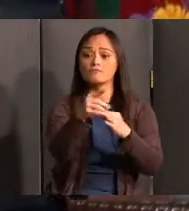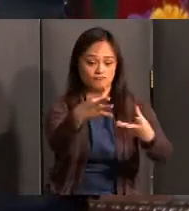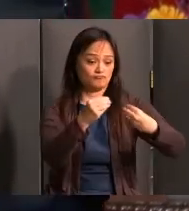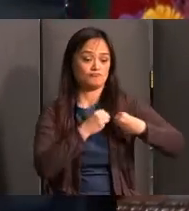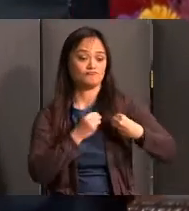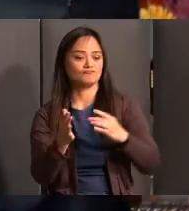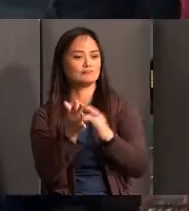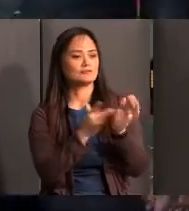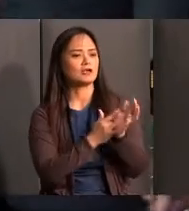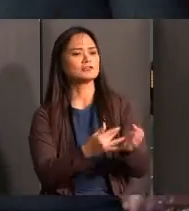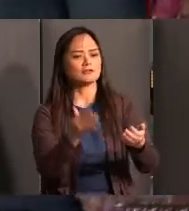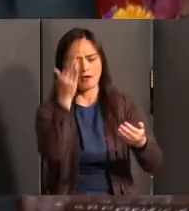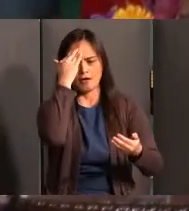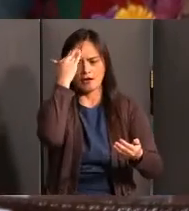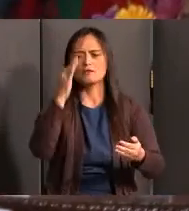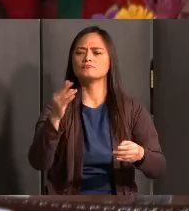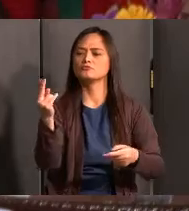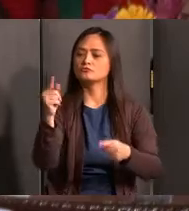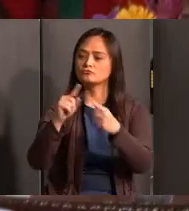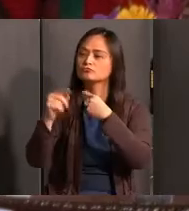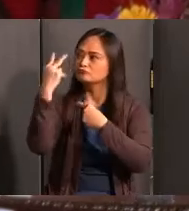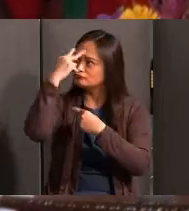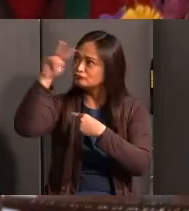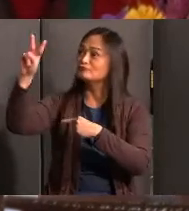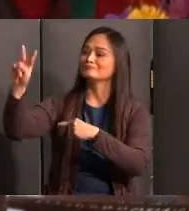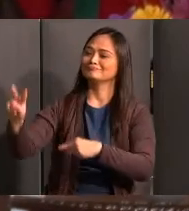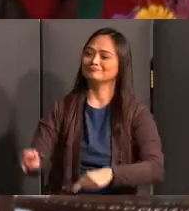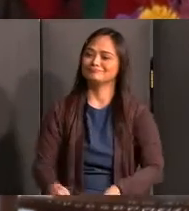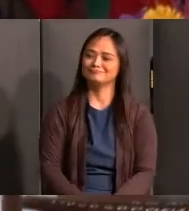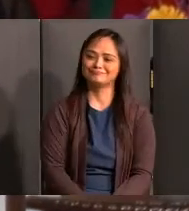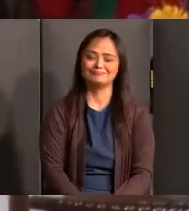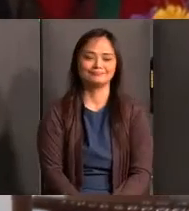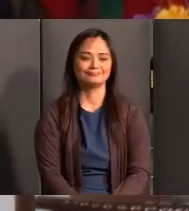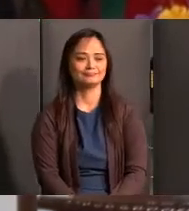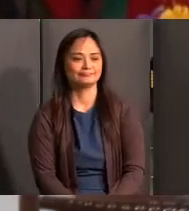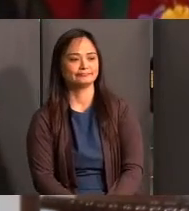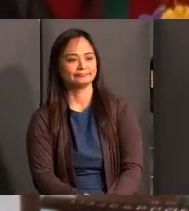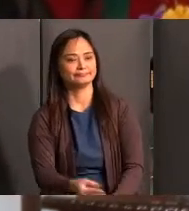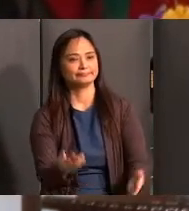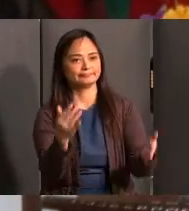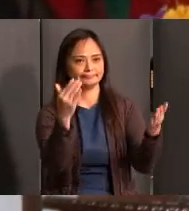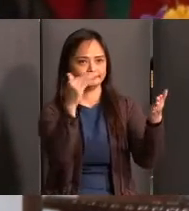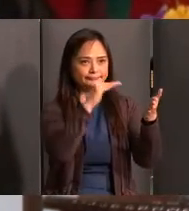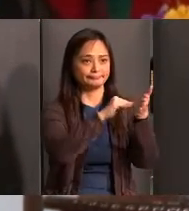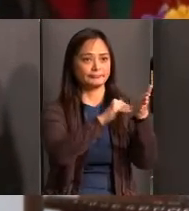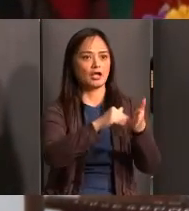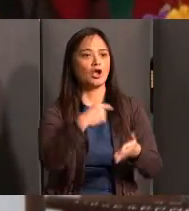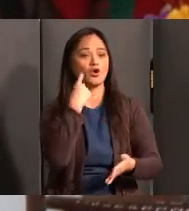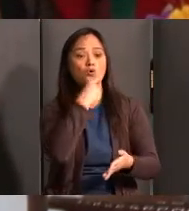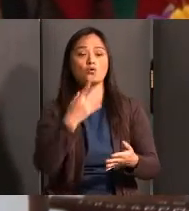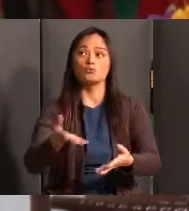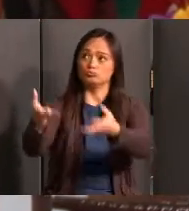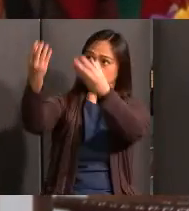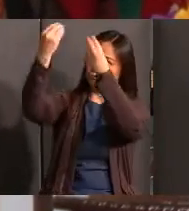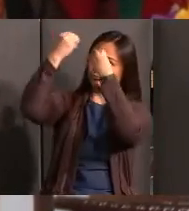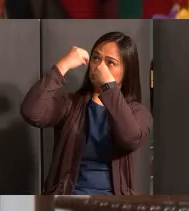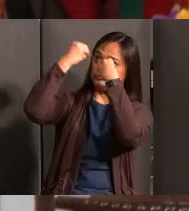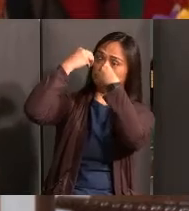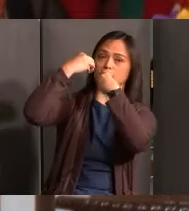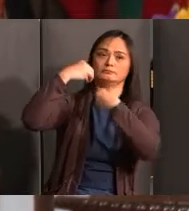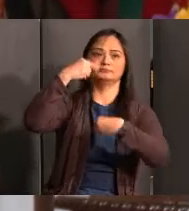for. Okay, now look at verse 14. Can we read again, everyone? Go. Who